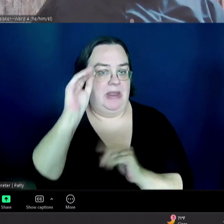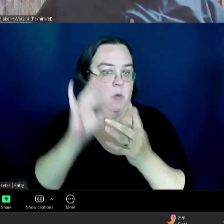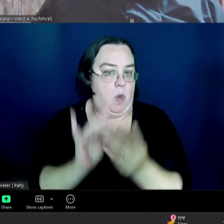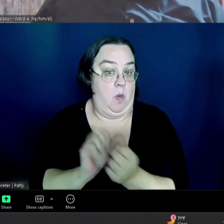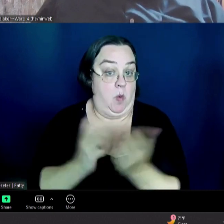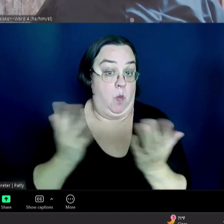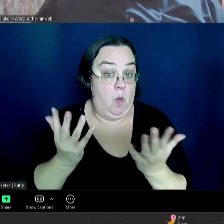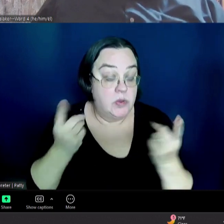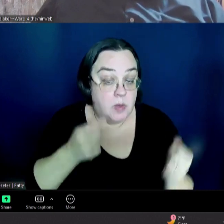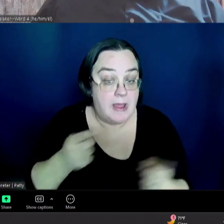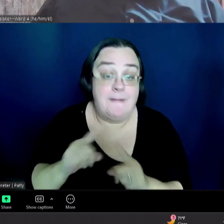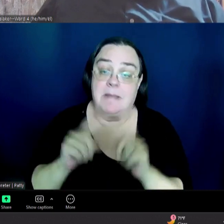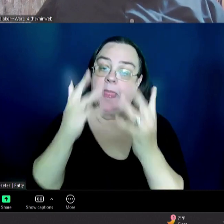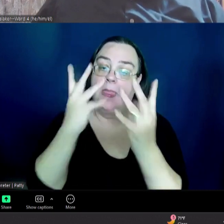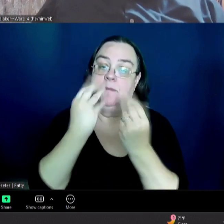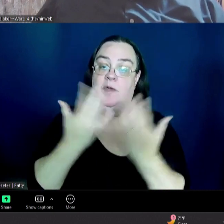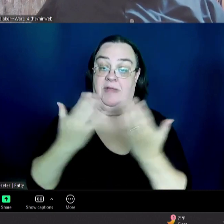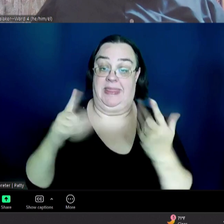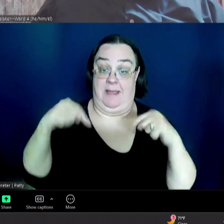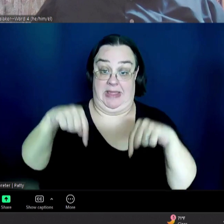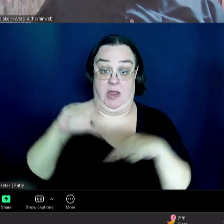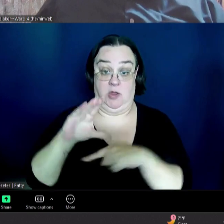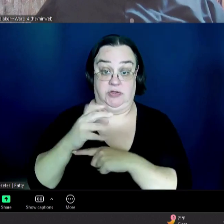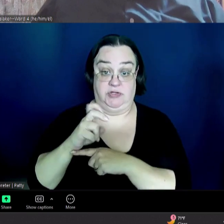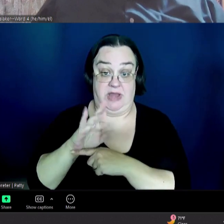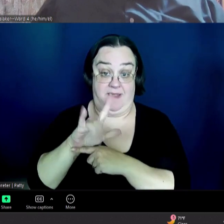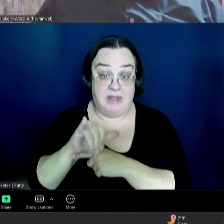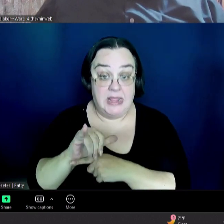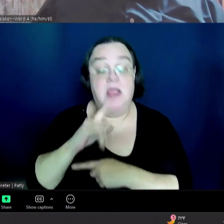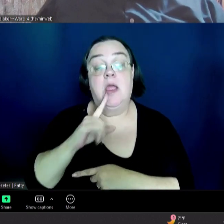the beauty of Cheverly is that we are